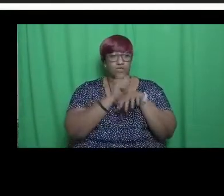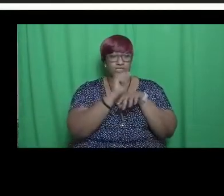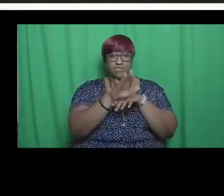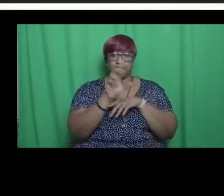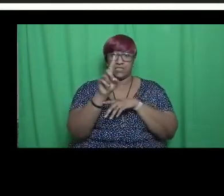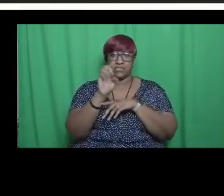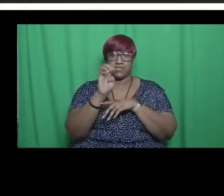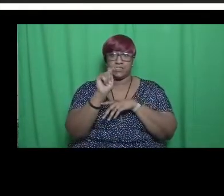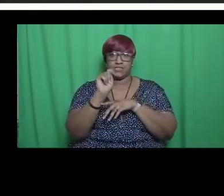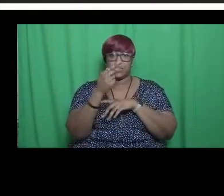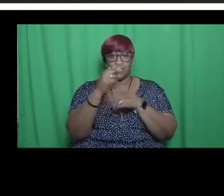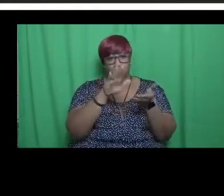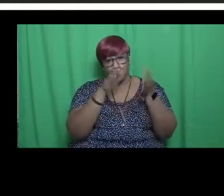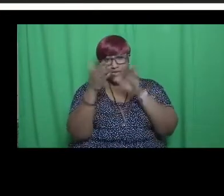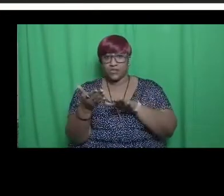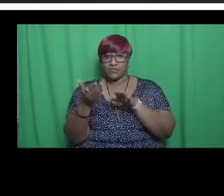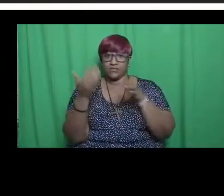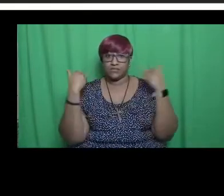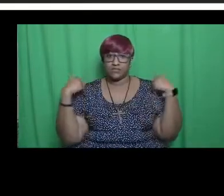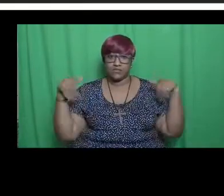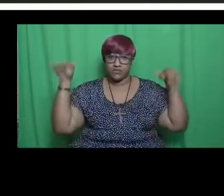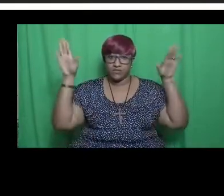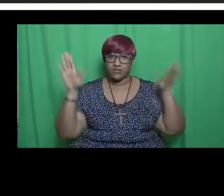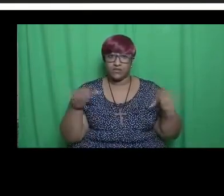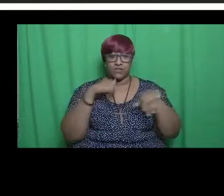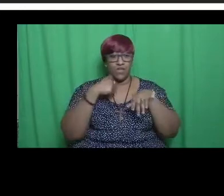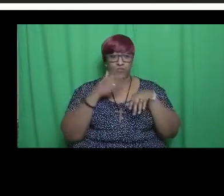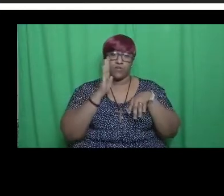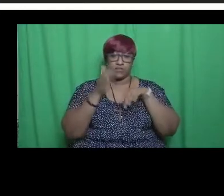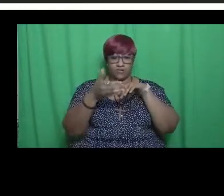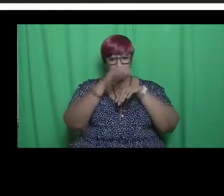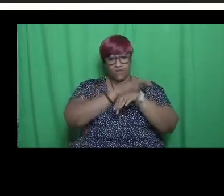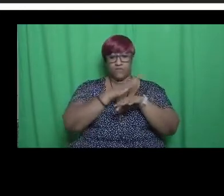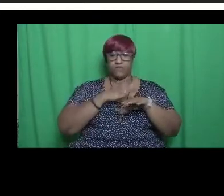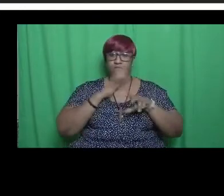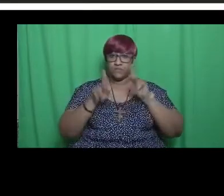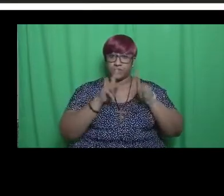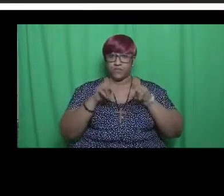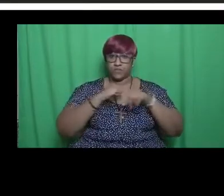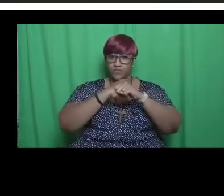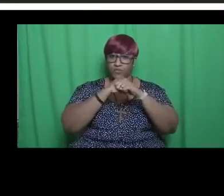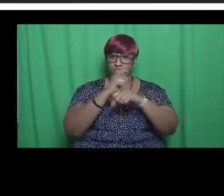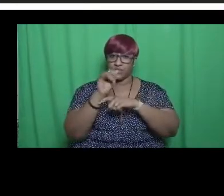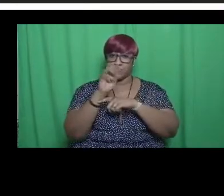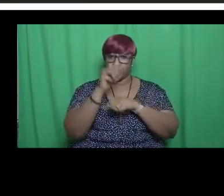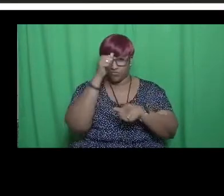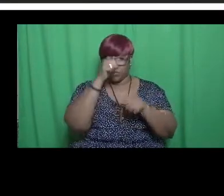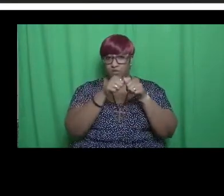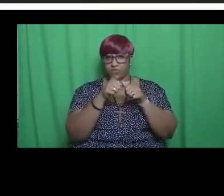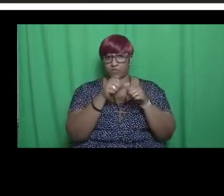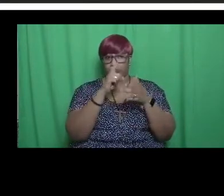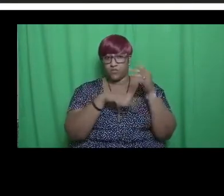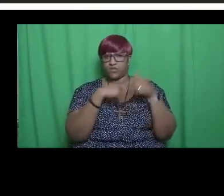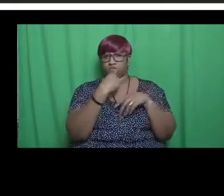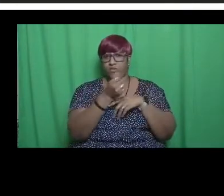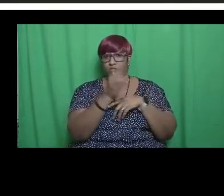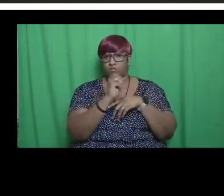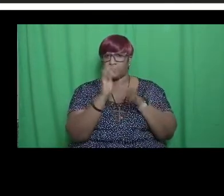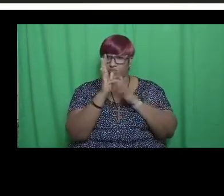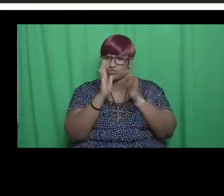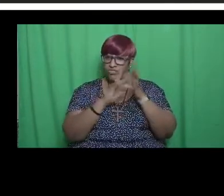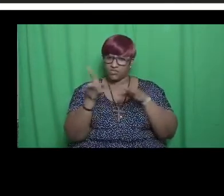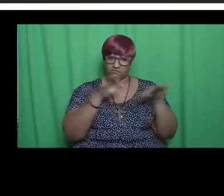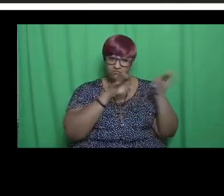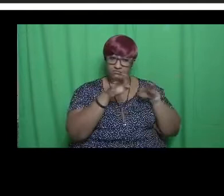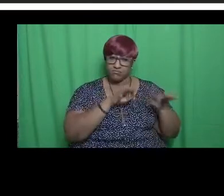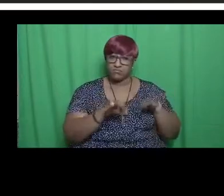angel to send death, but I want to cover my people. I want to protect my people. You remember what he told them? Now, this is Jesus talking to these